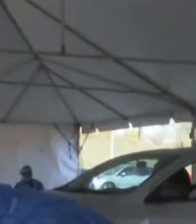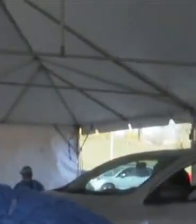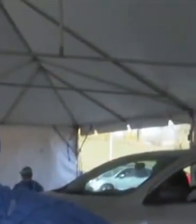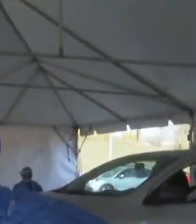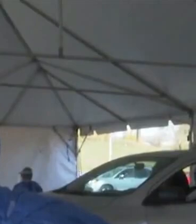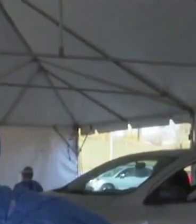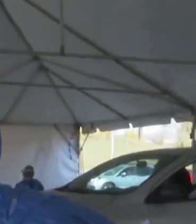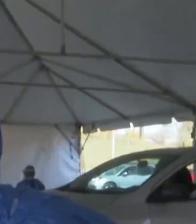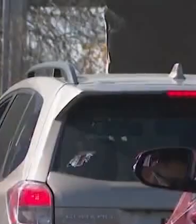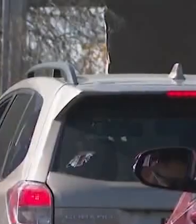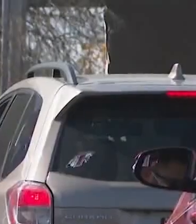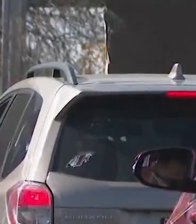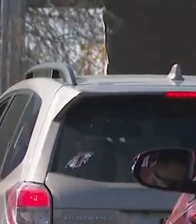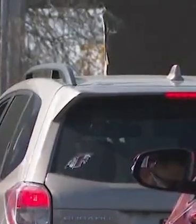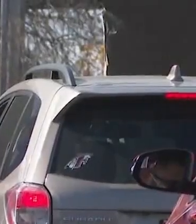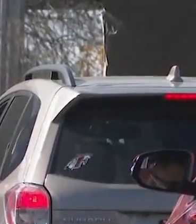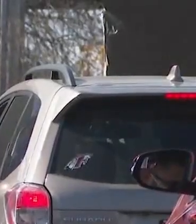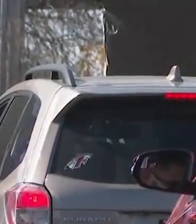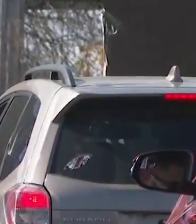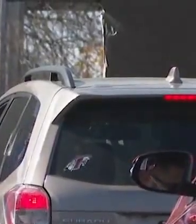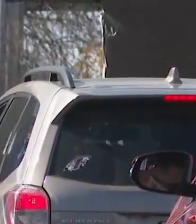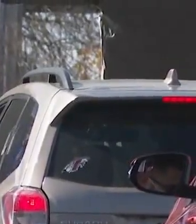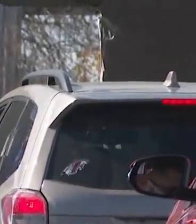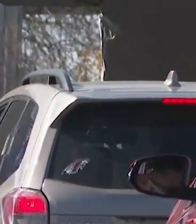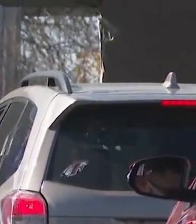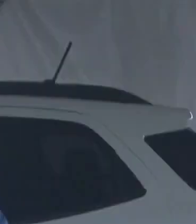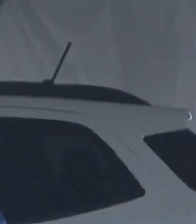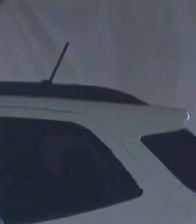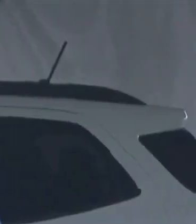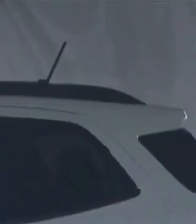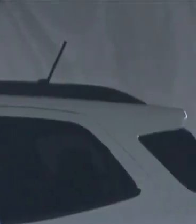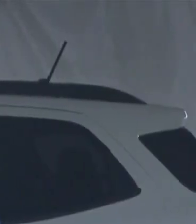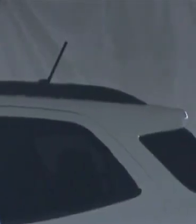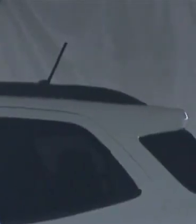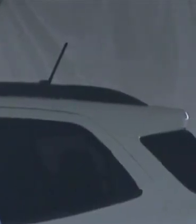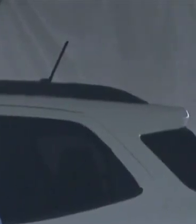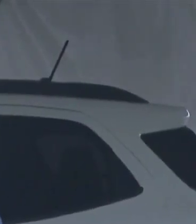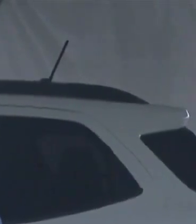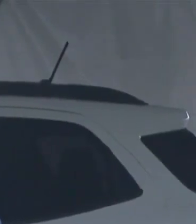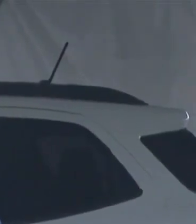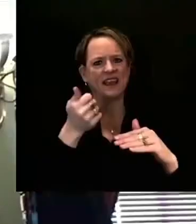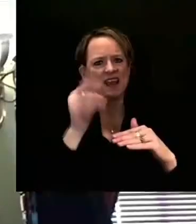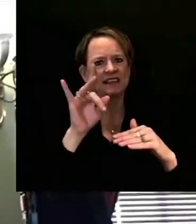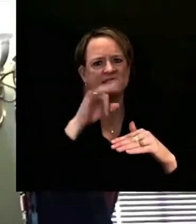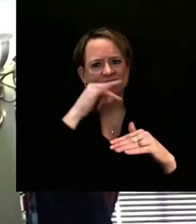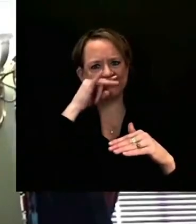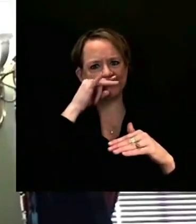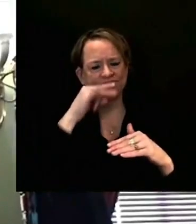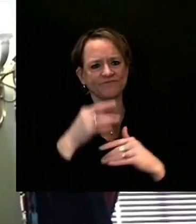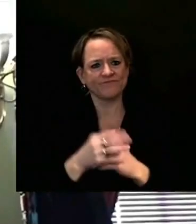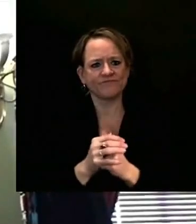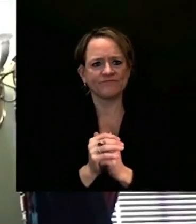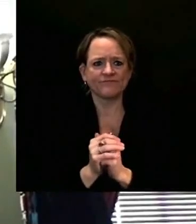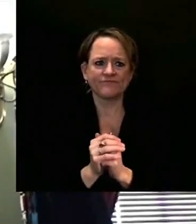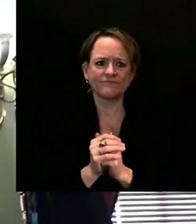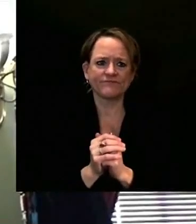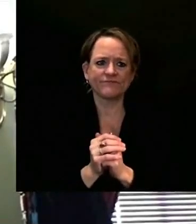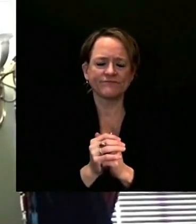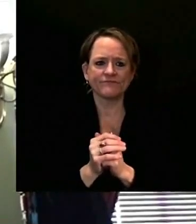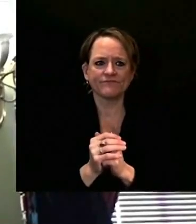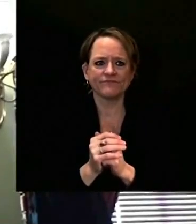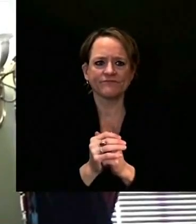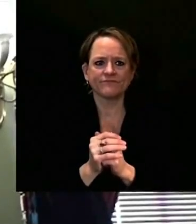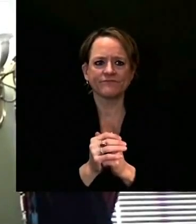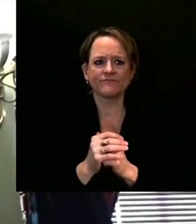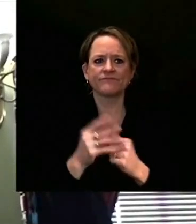governor of Wisconsin calling in the National Guard to help with nurse staffing shortages as patients stream in. We've all seen the tragic story of